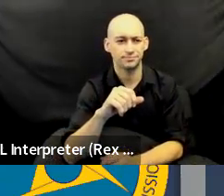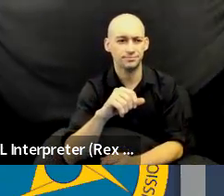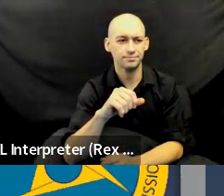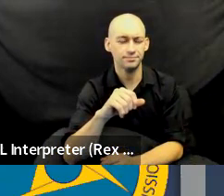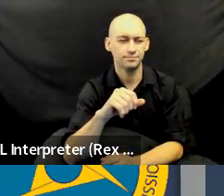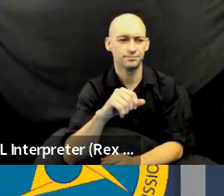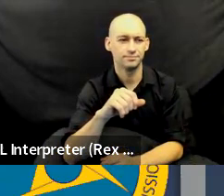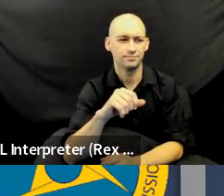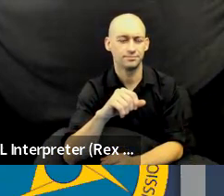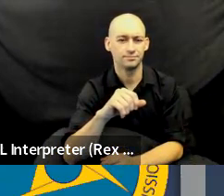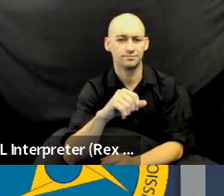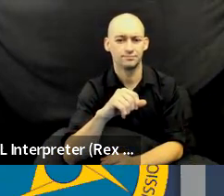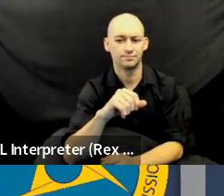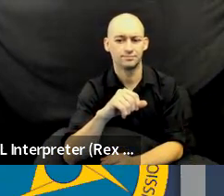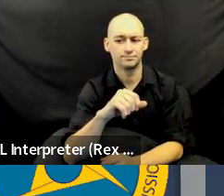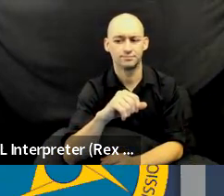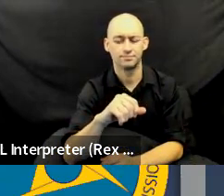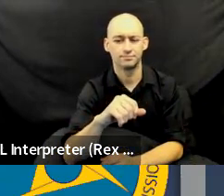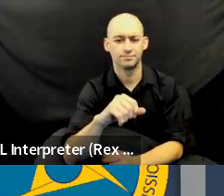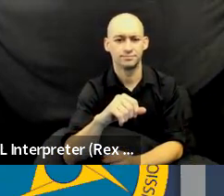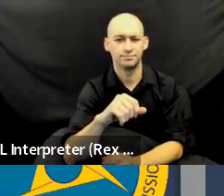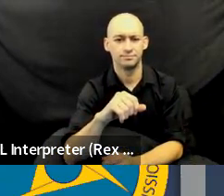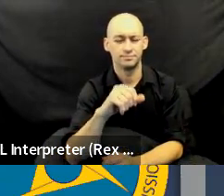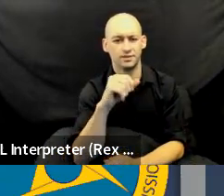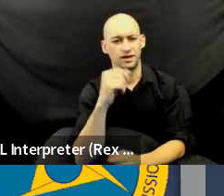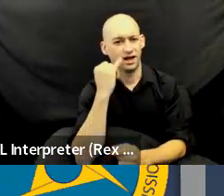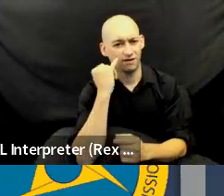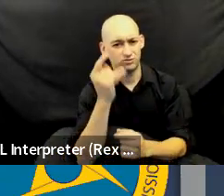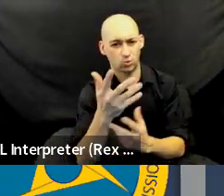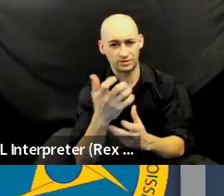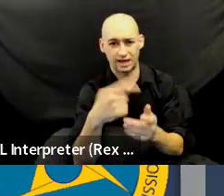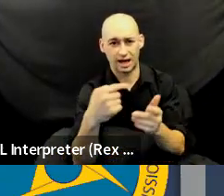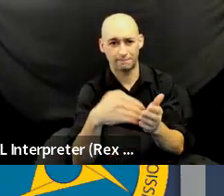And I think obviously if she wants to have it happen more often, you should get her to volunteer to help you put it together. Yeah.